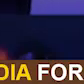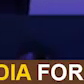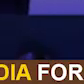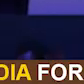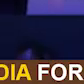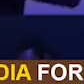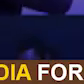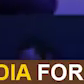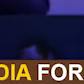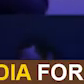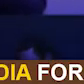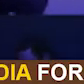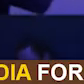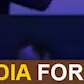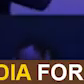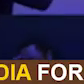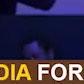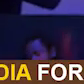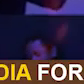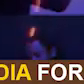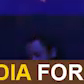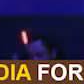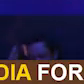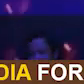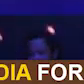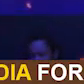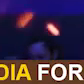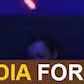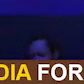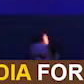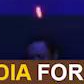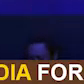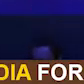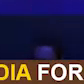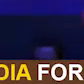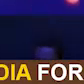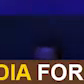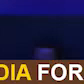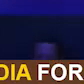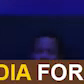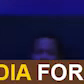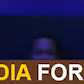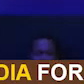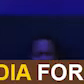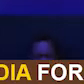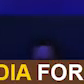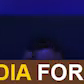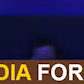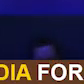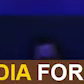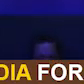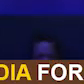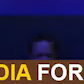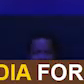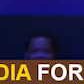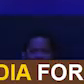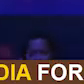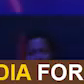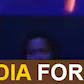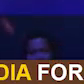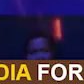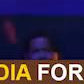onu ankasa de ne hu edwira ye mbone no. But I'm interested in the verse 4. Na bebia meni kire no enyimu enan no. So